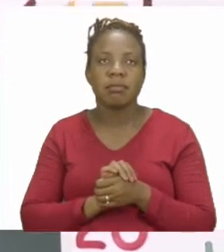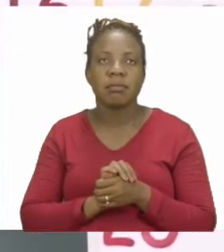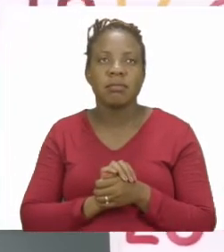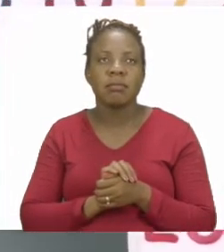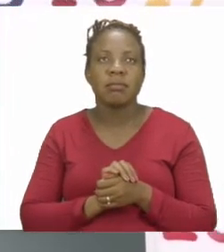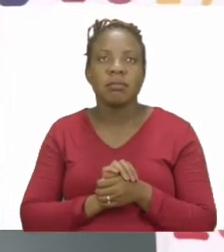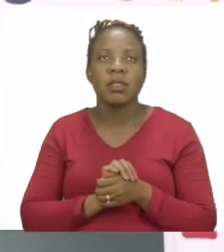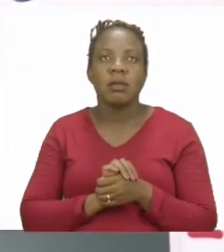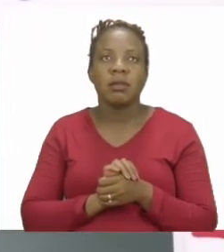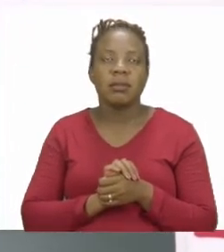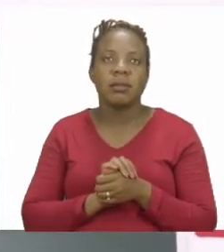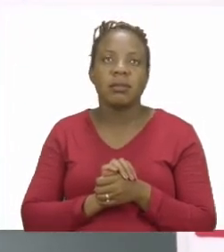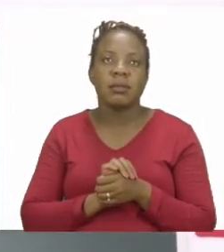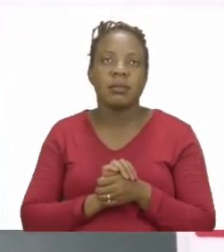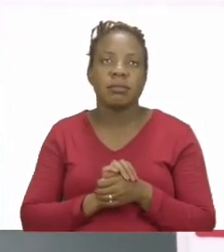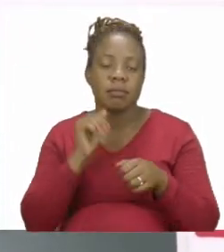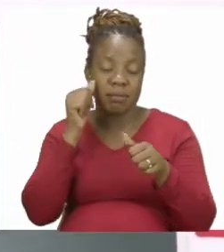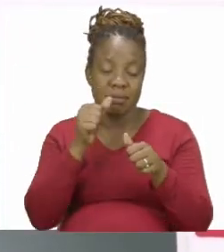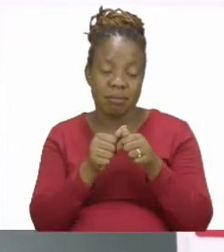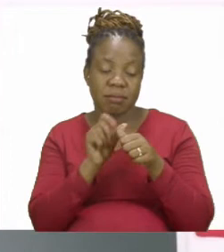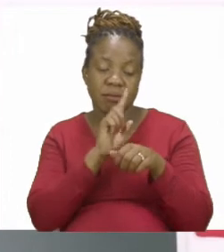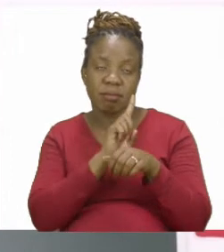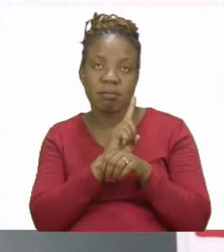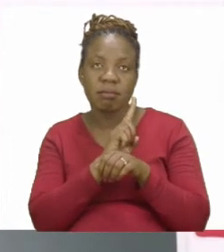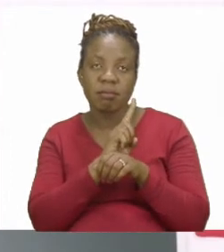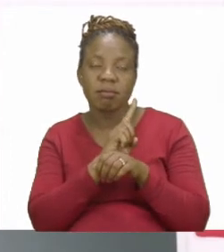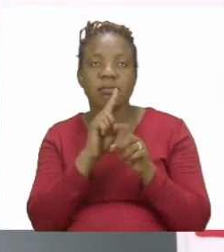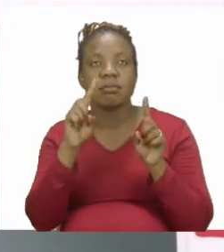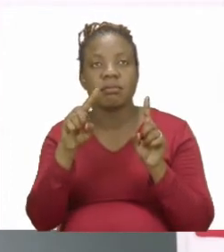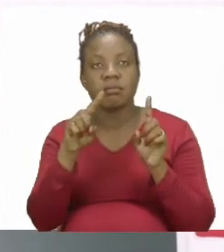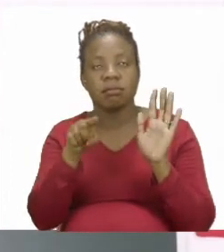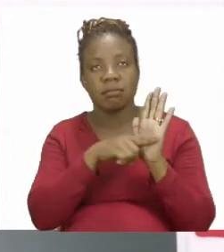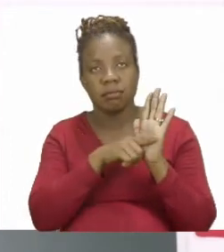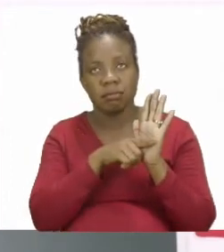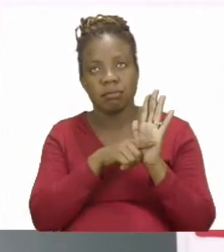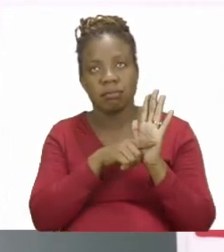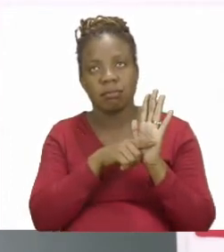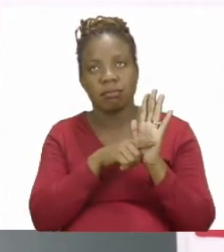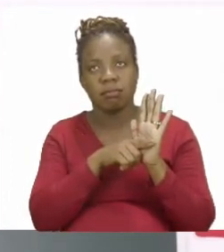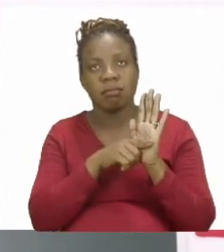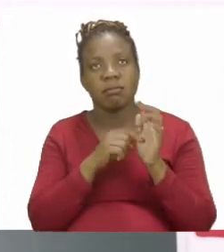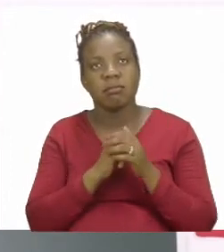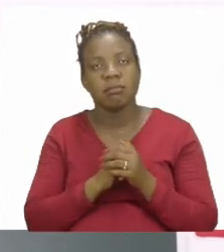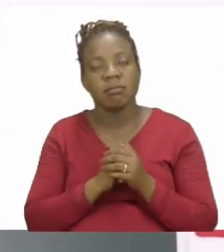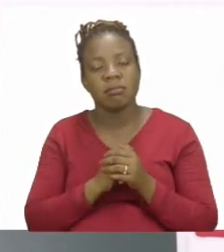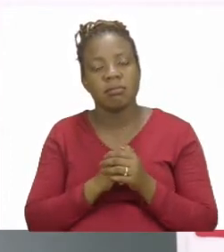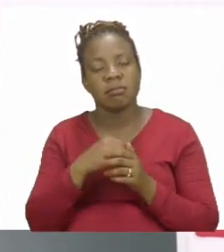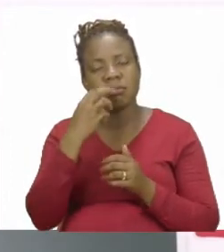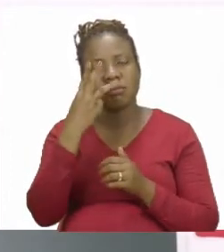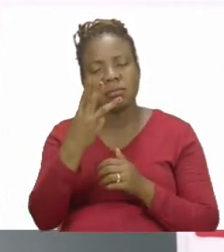Remember, the first one is subtraction. So let's do it together. We say